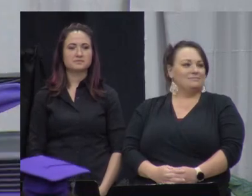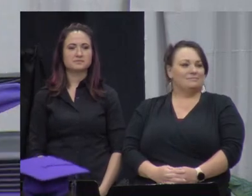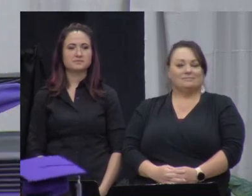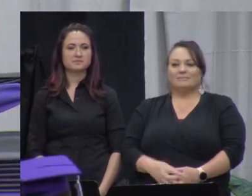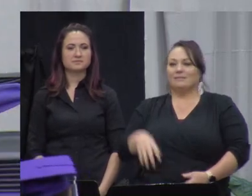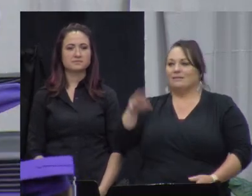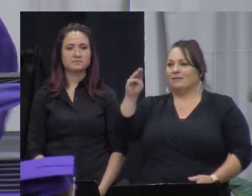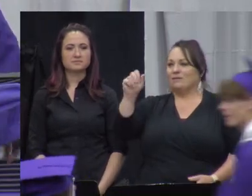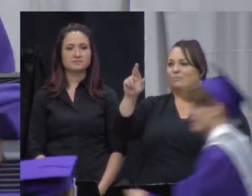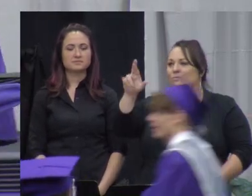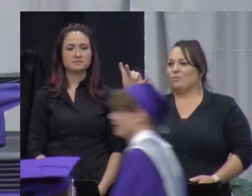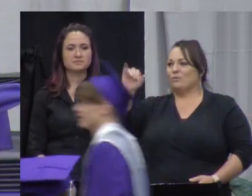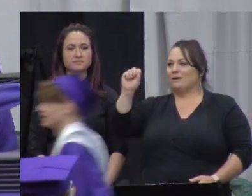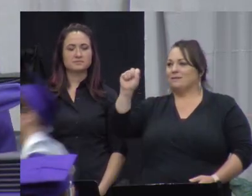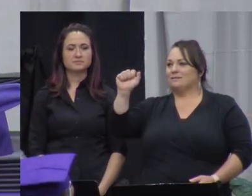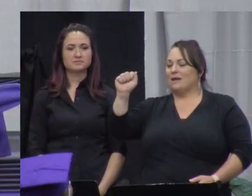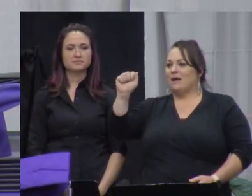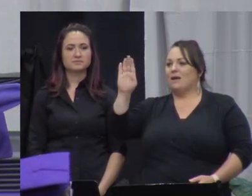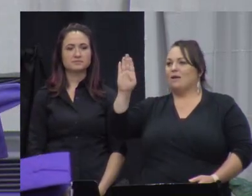Marissa Brewer.